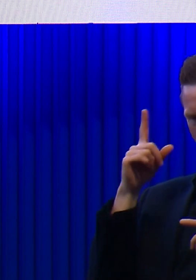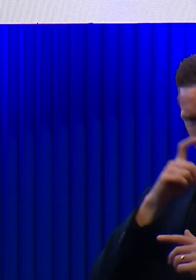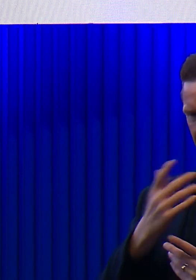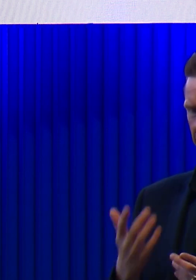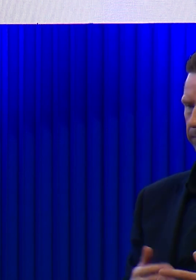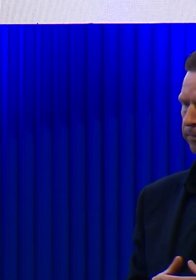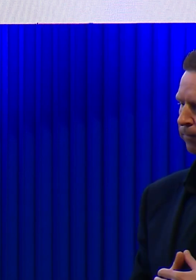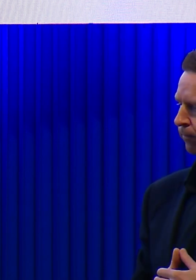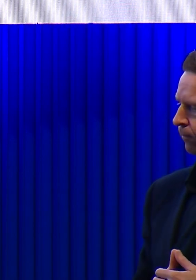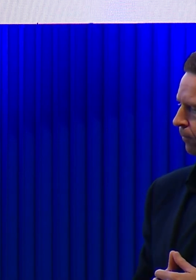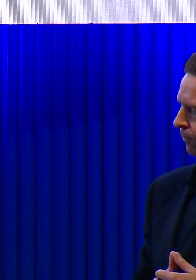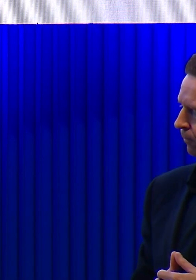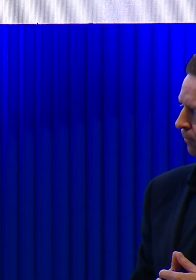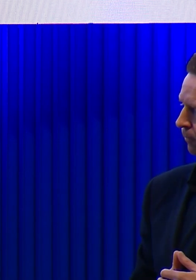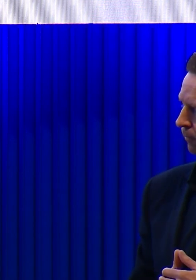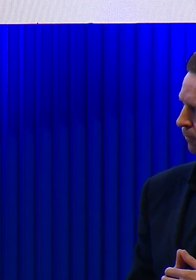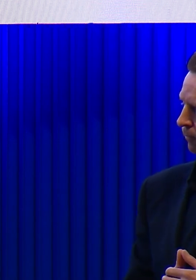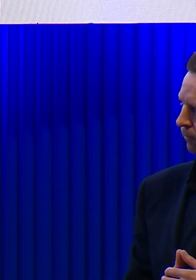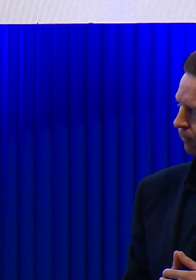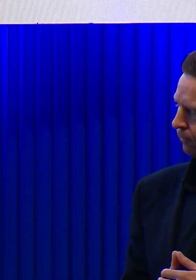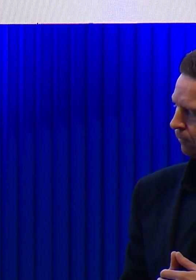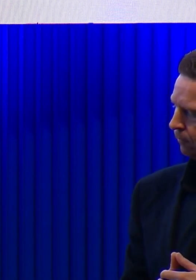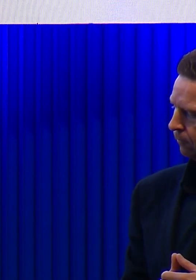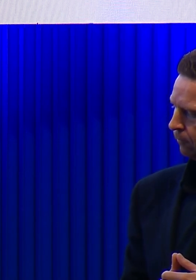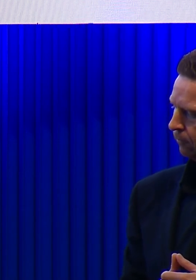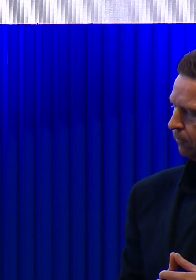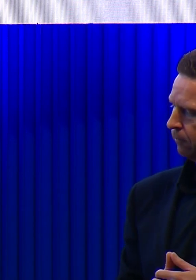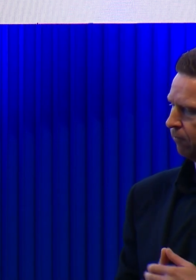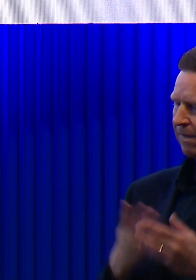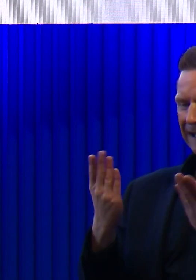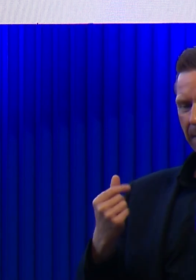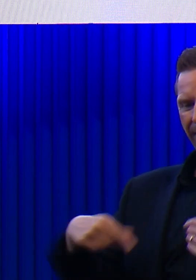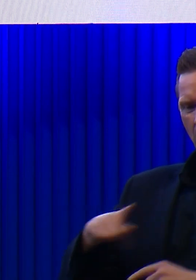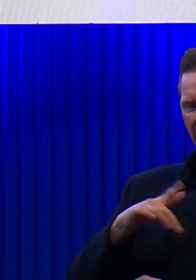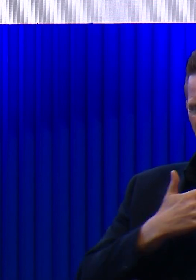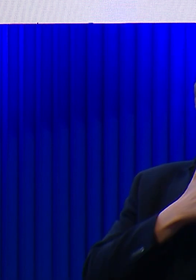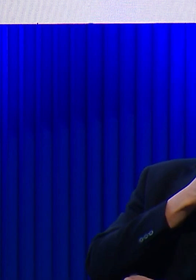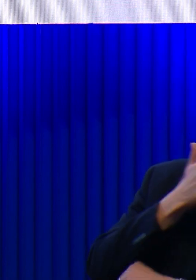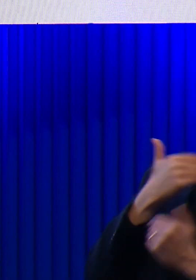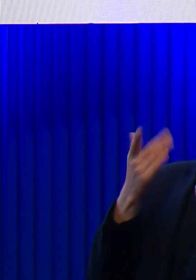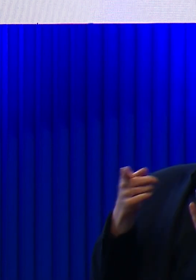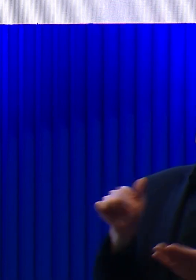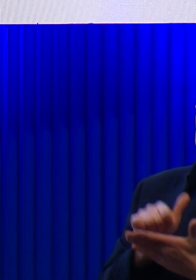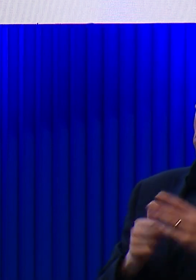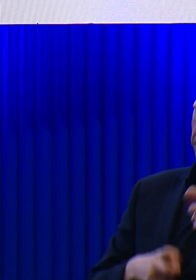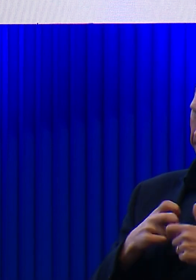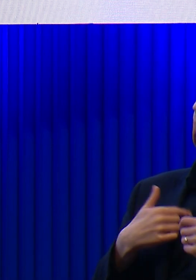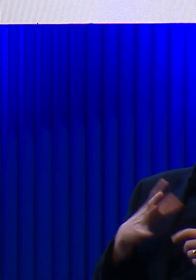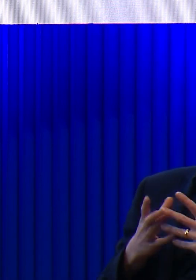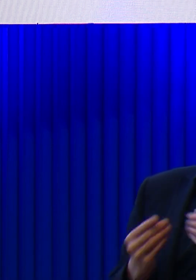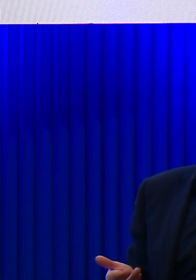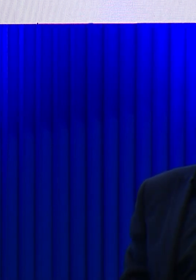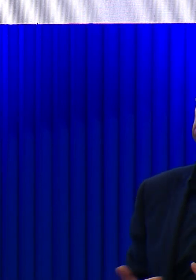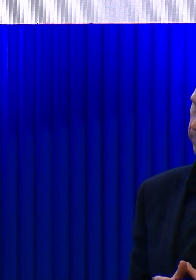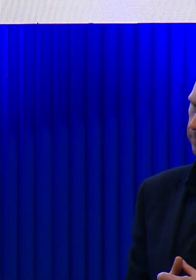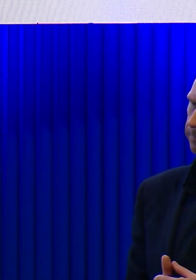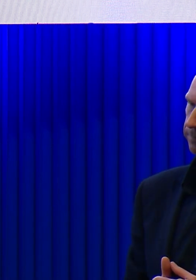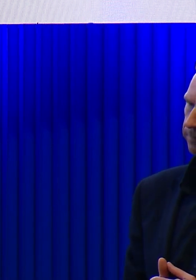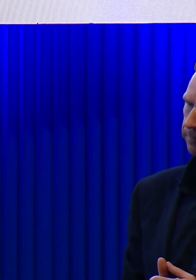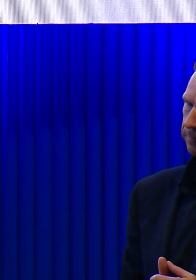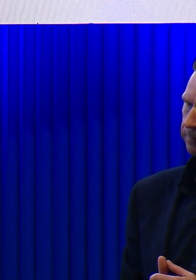second, is this the best solution for the problem we're solving? And you get interested in the problem, more